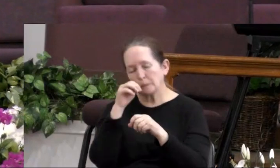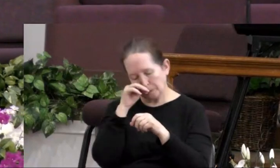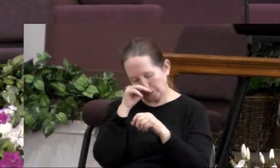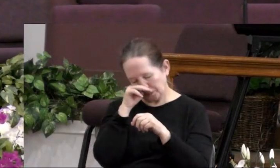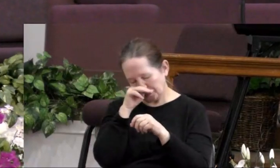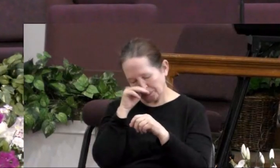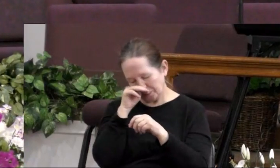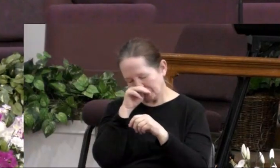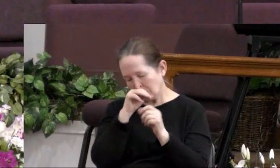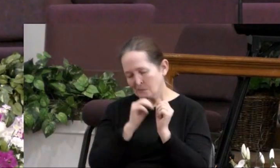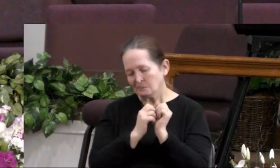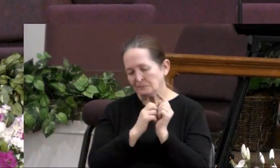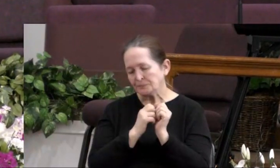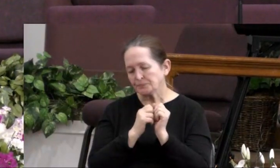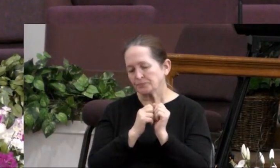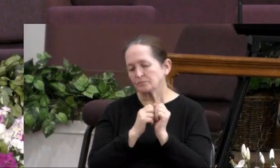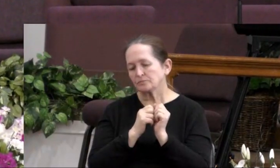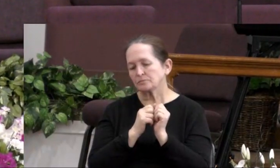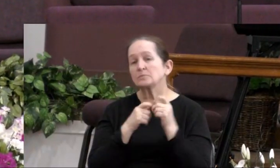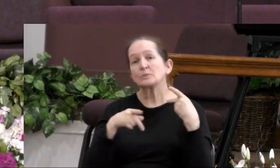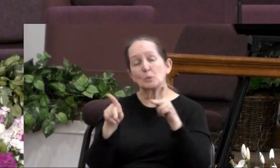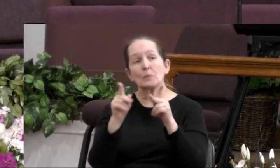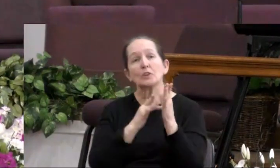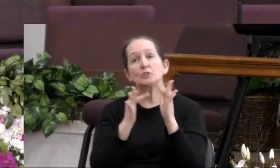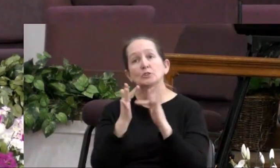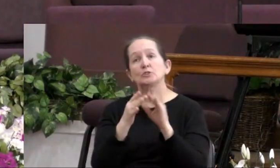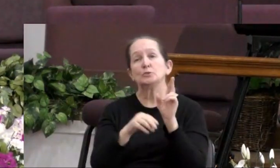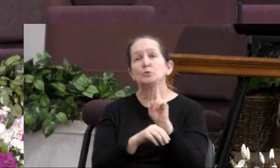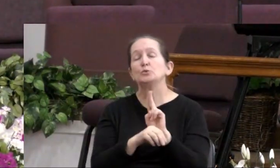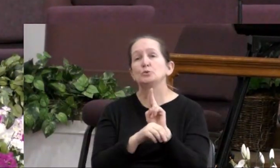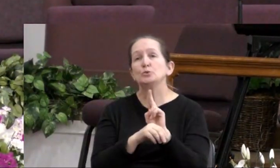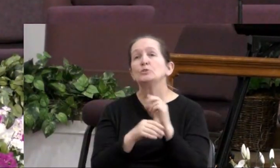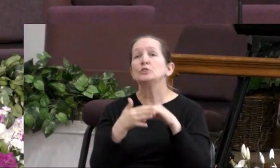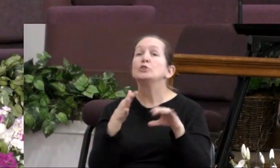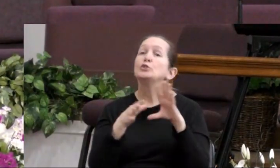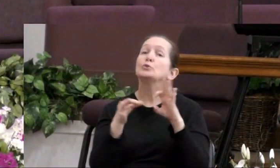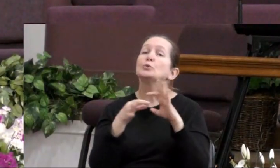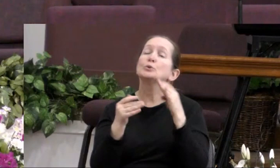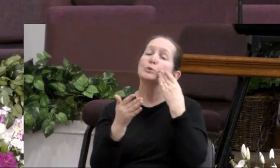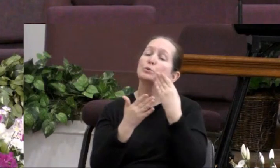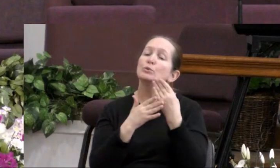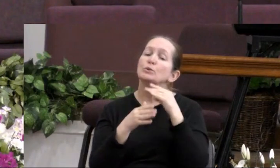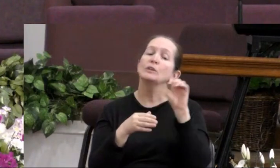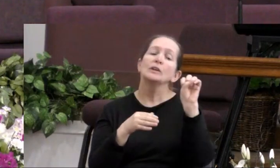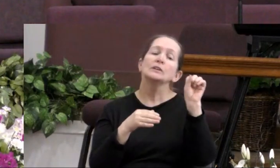the path that Jesus used in the parable of the Good Samaritan,